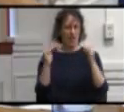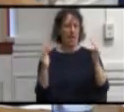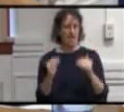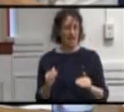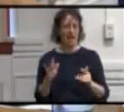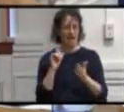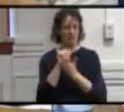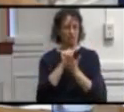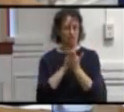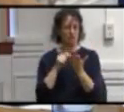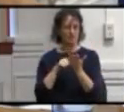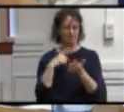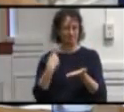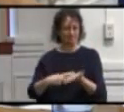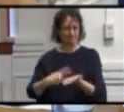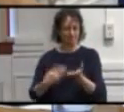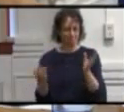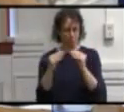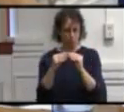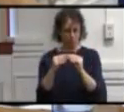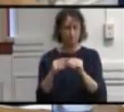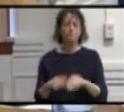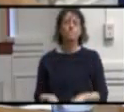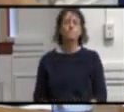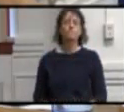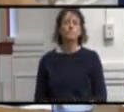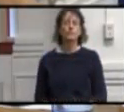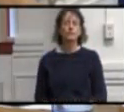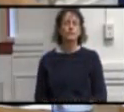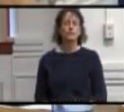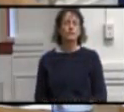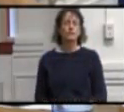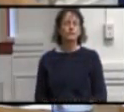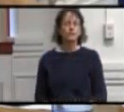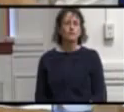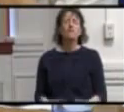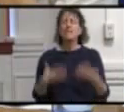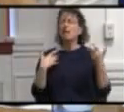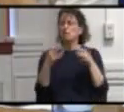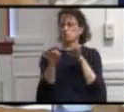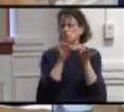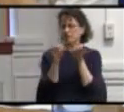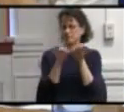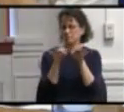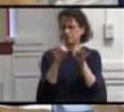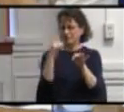to say with respect to the town manager search process that we went through.